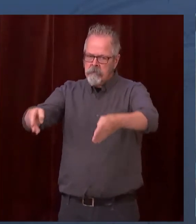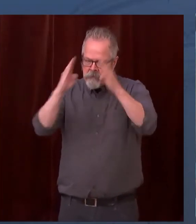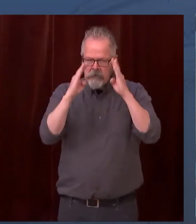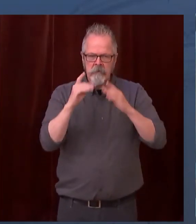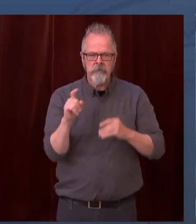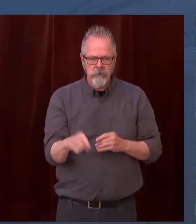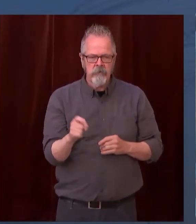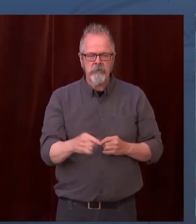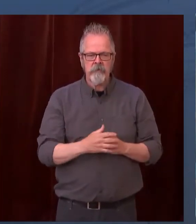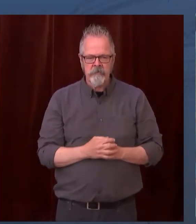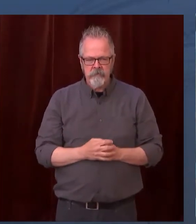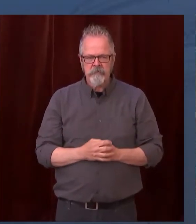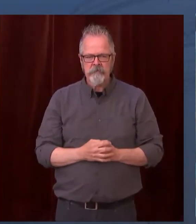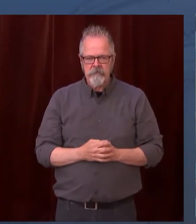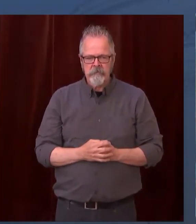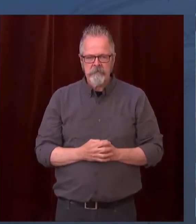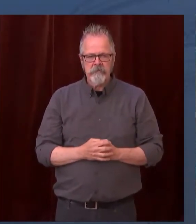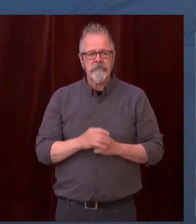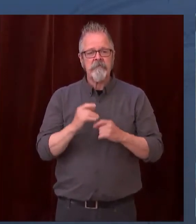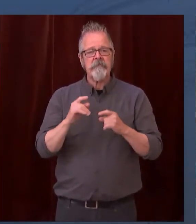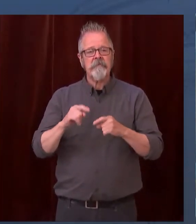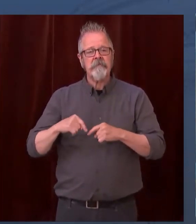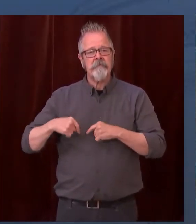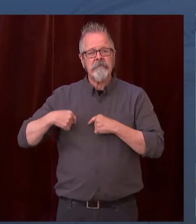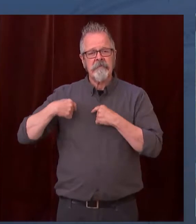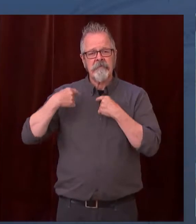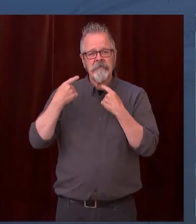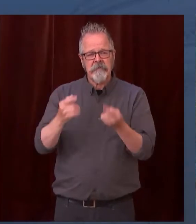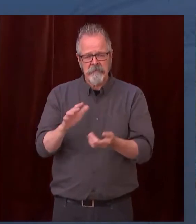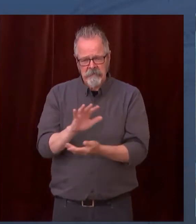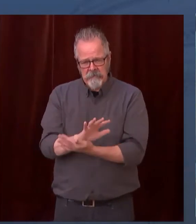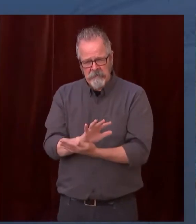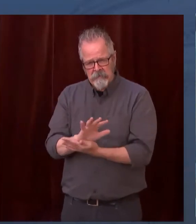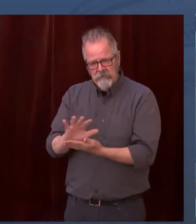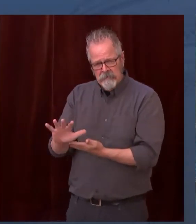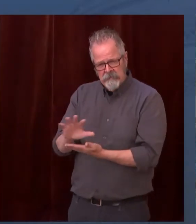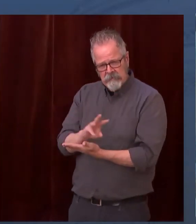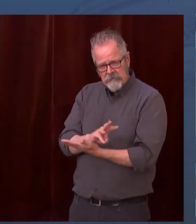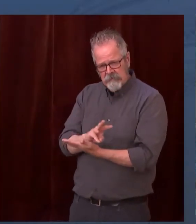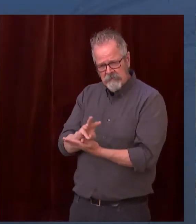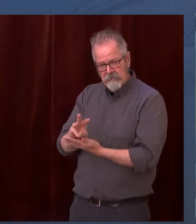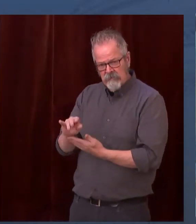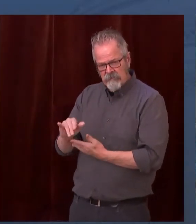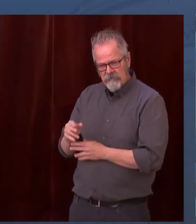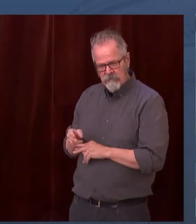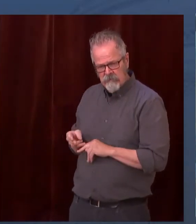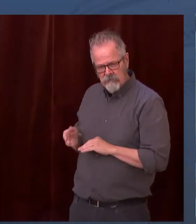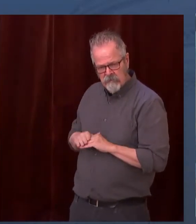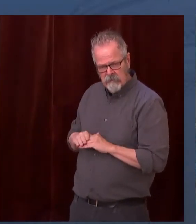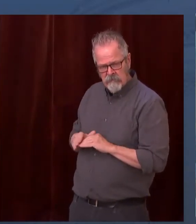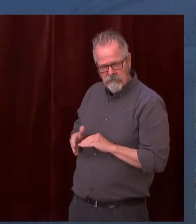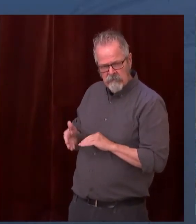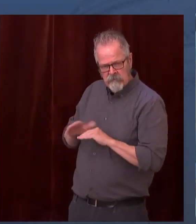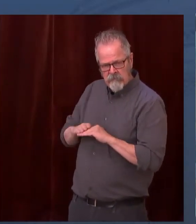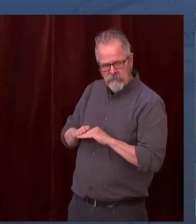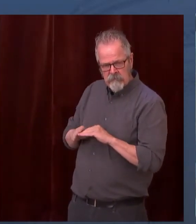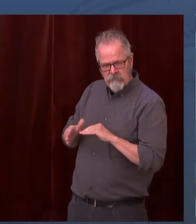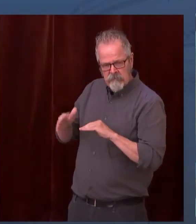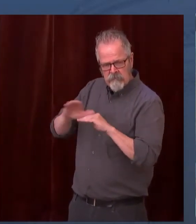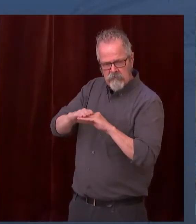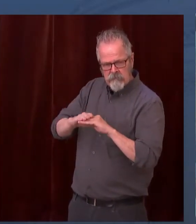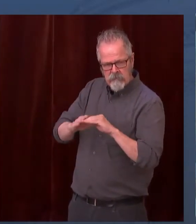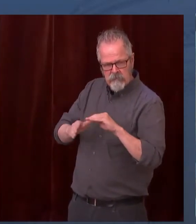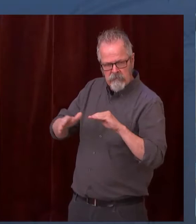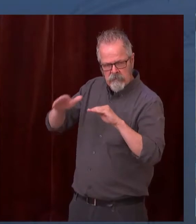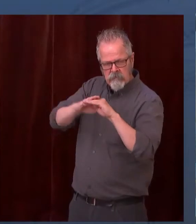weeks. Yesterday, we hit a near all-time high for the state with 618 new cases reported in a single day.